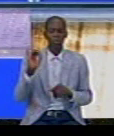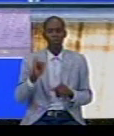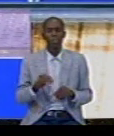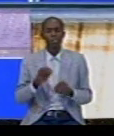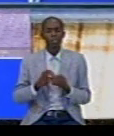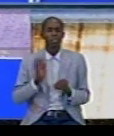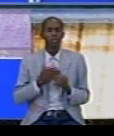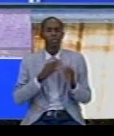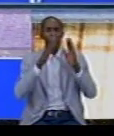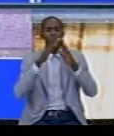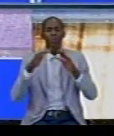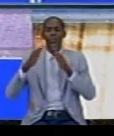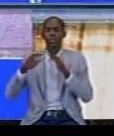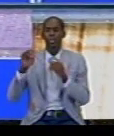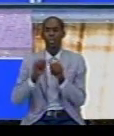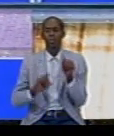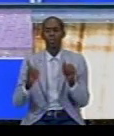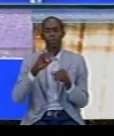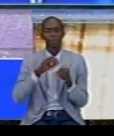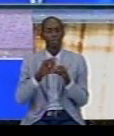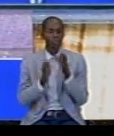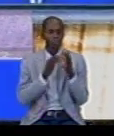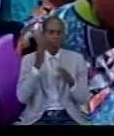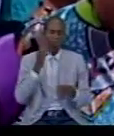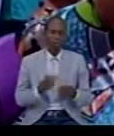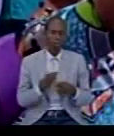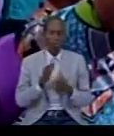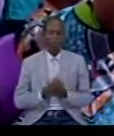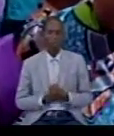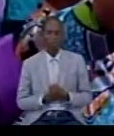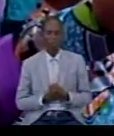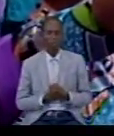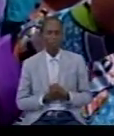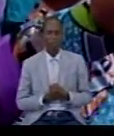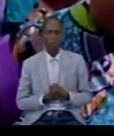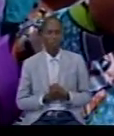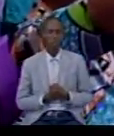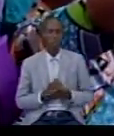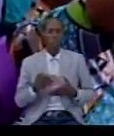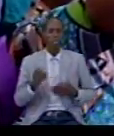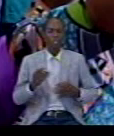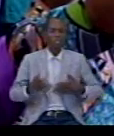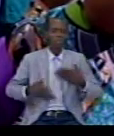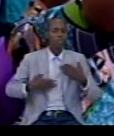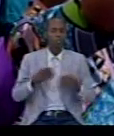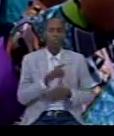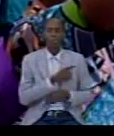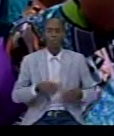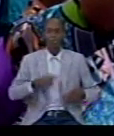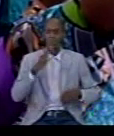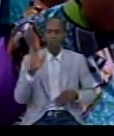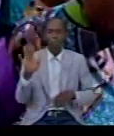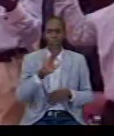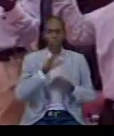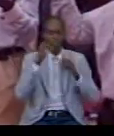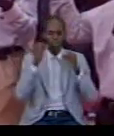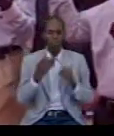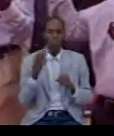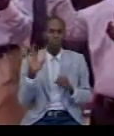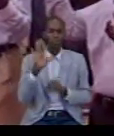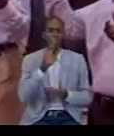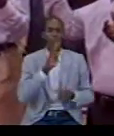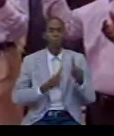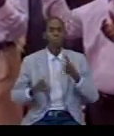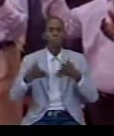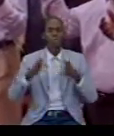communities everywhere in Jesus' name. Let the joy of the Lord be the strength of your people. Let